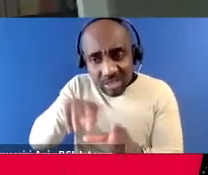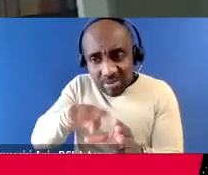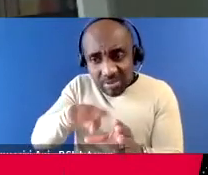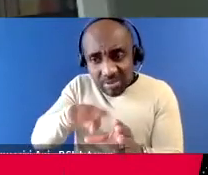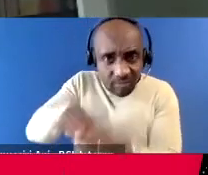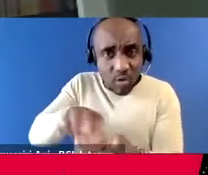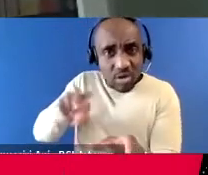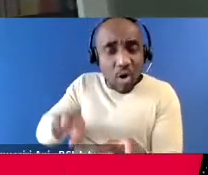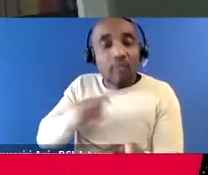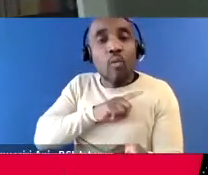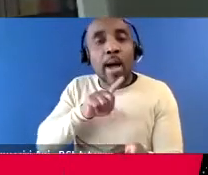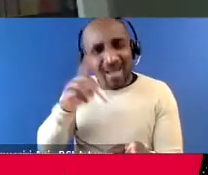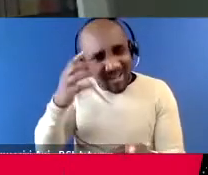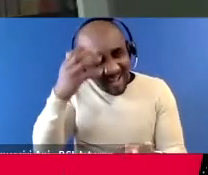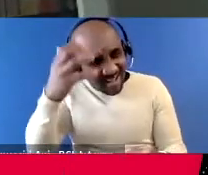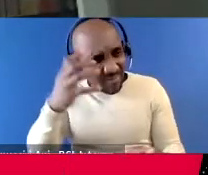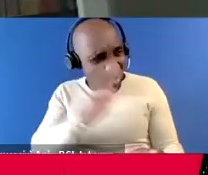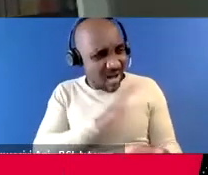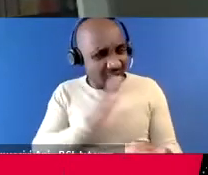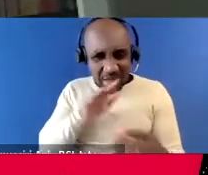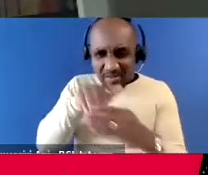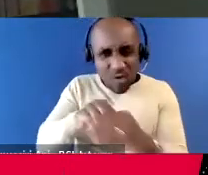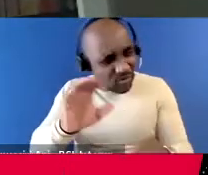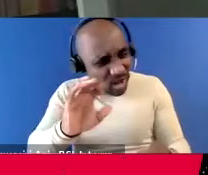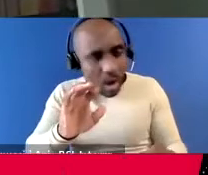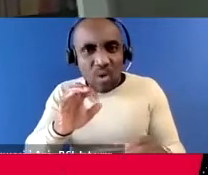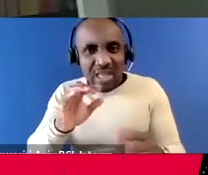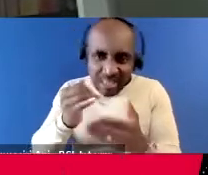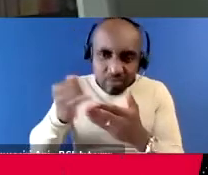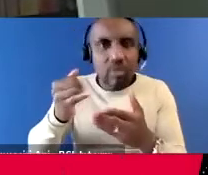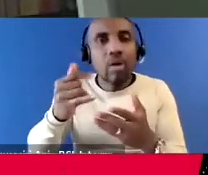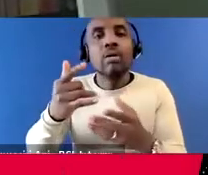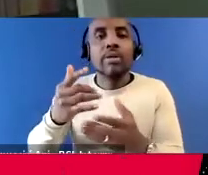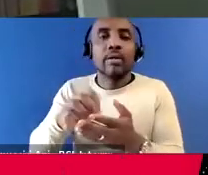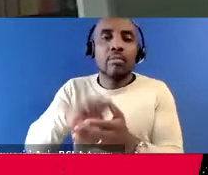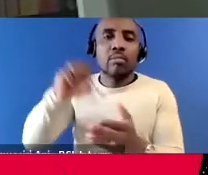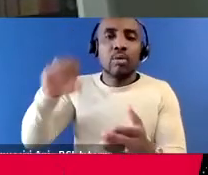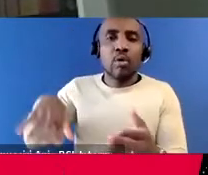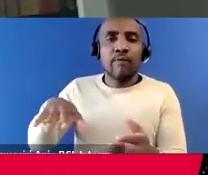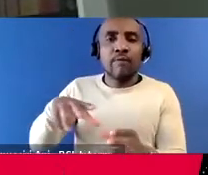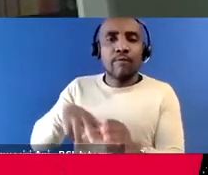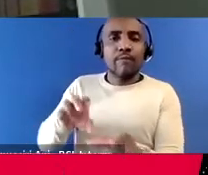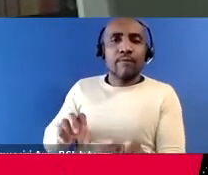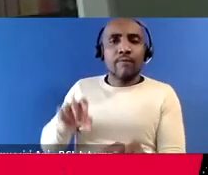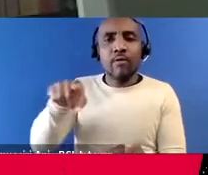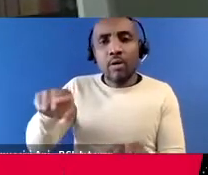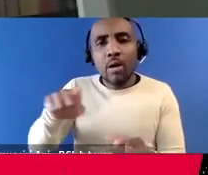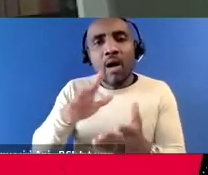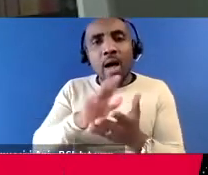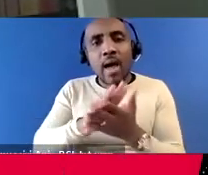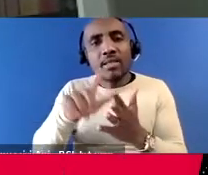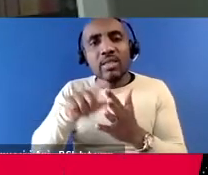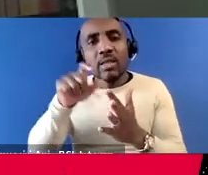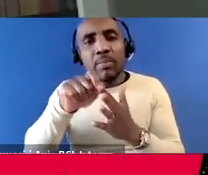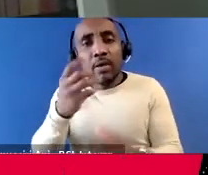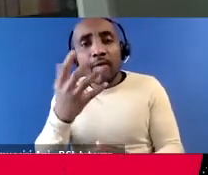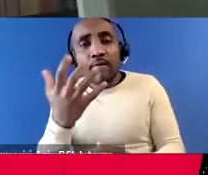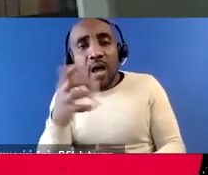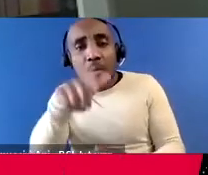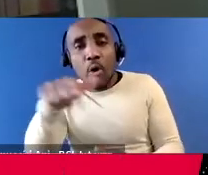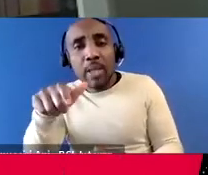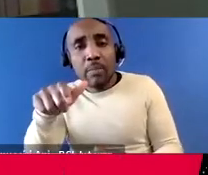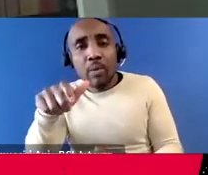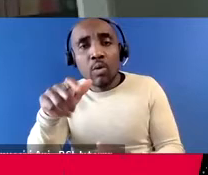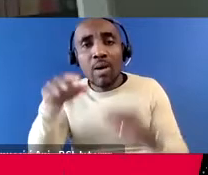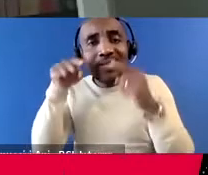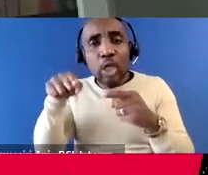military interventions, and a further five HDP MPs were arrested and charged on terrorism charges in